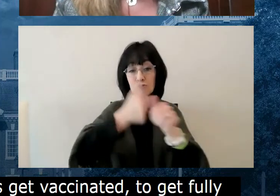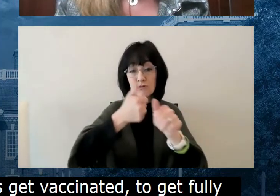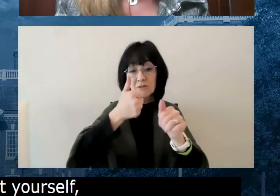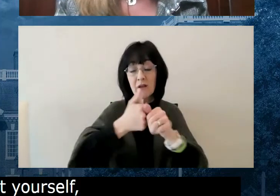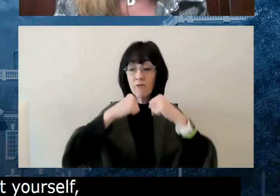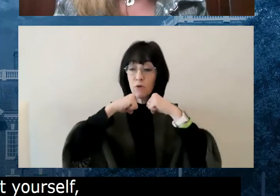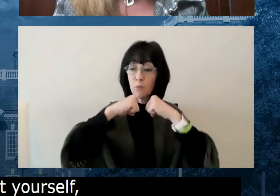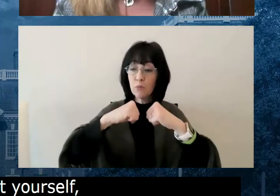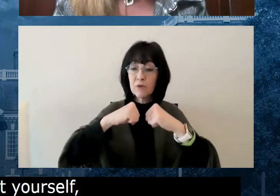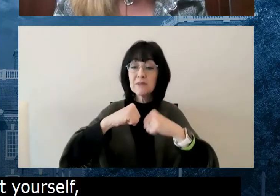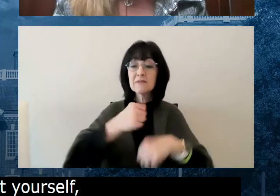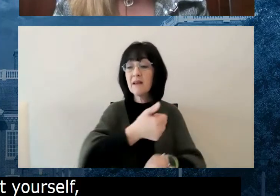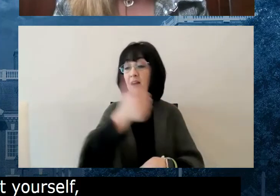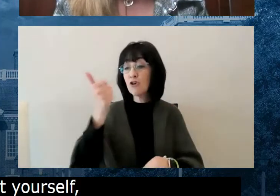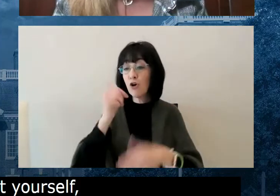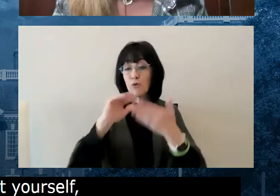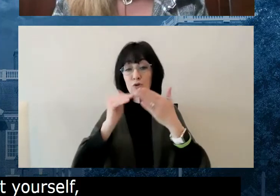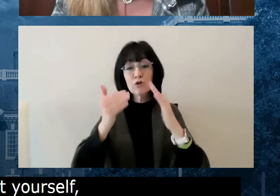your community.